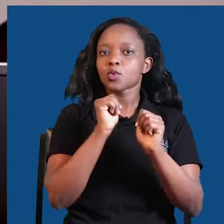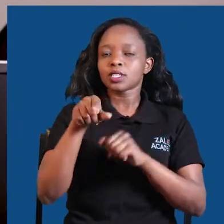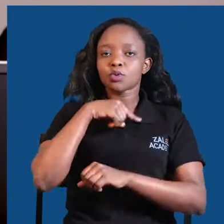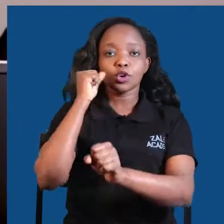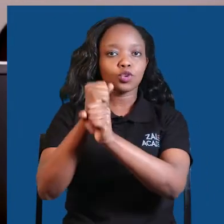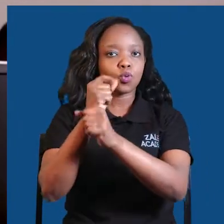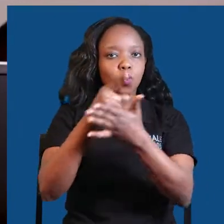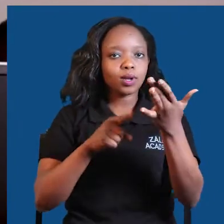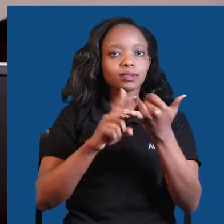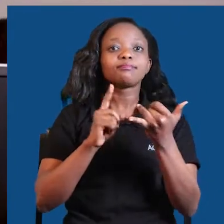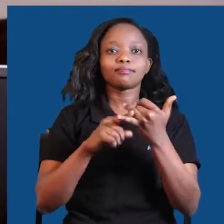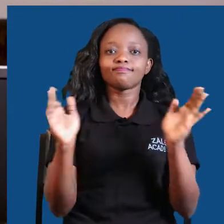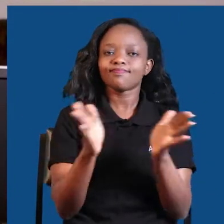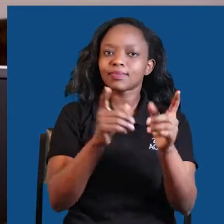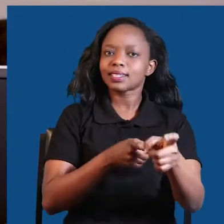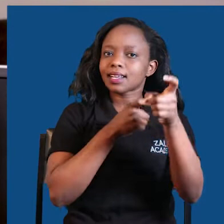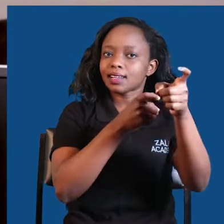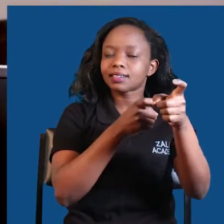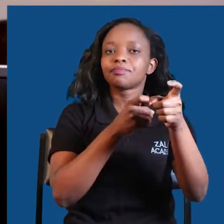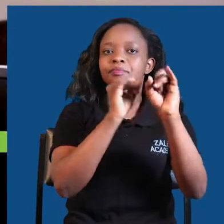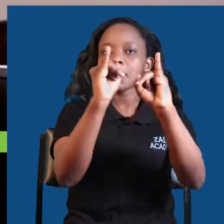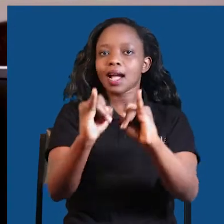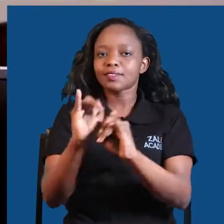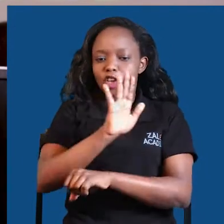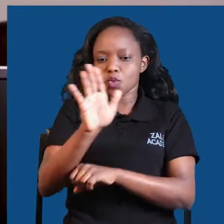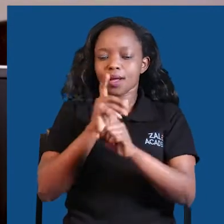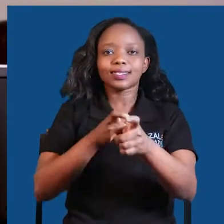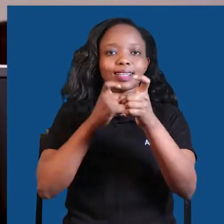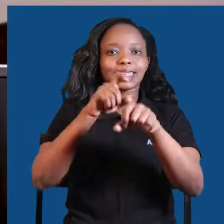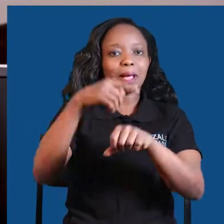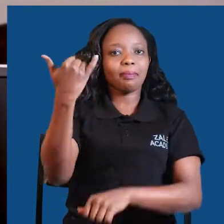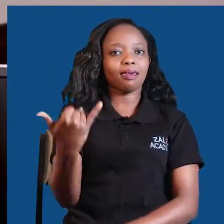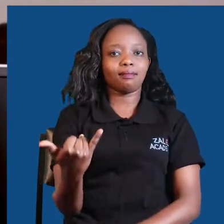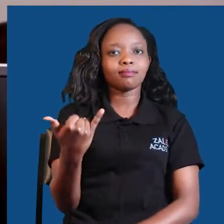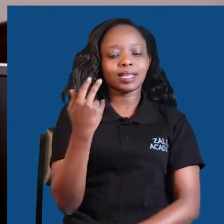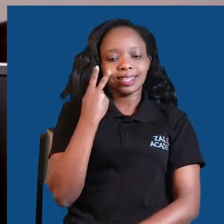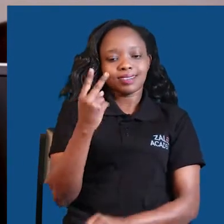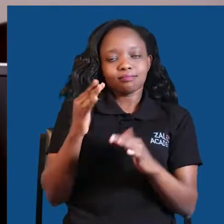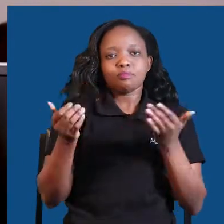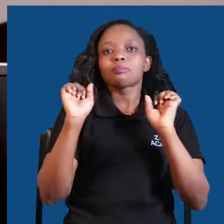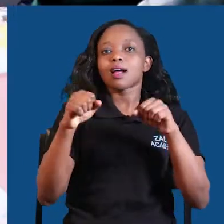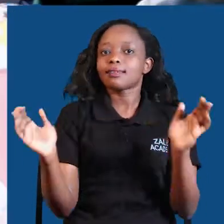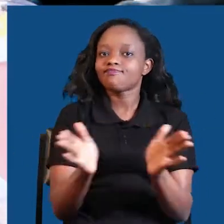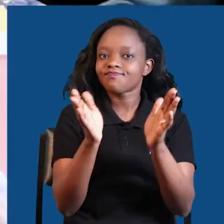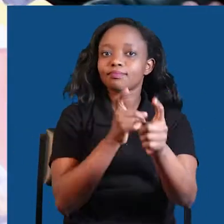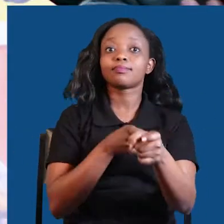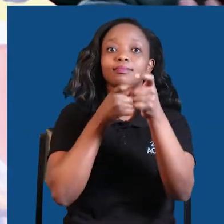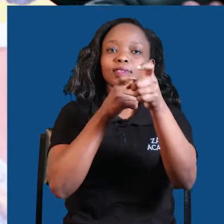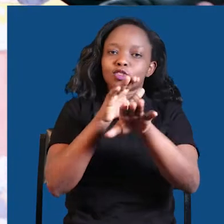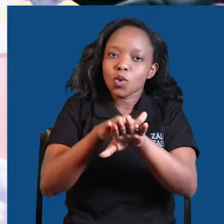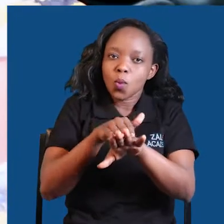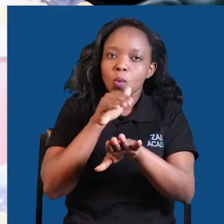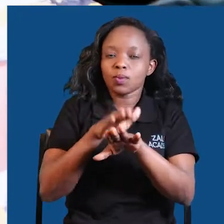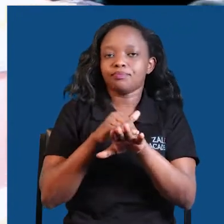ways zenye tunafanya kunacha talent is by identifying your talent at a young age and seeing how we can nurture that